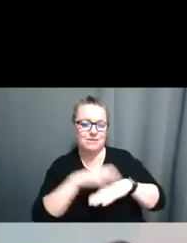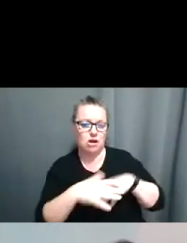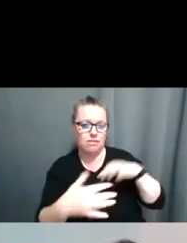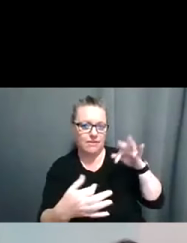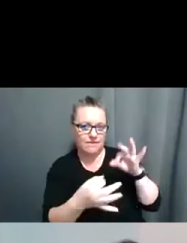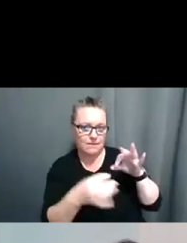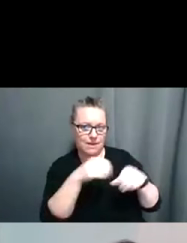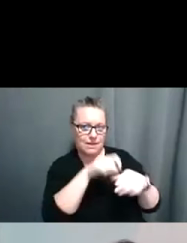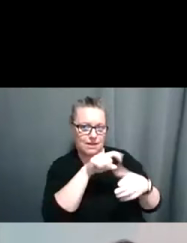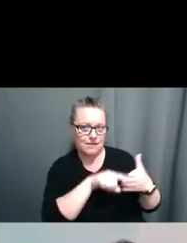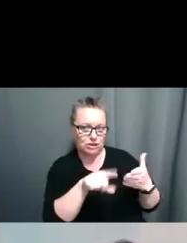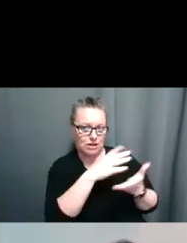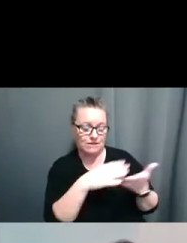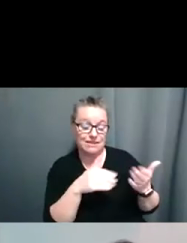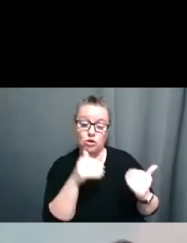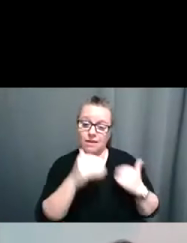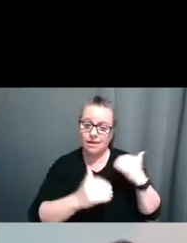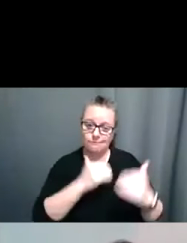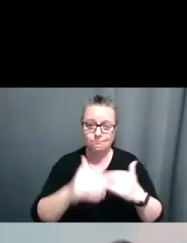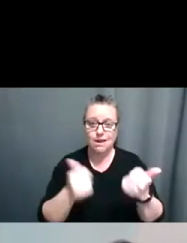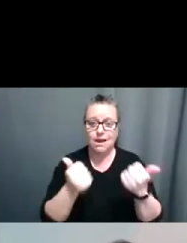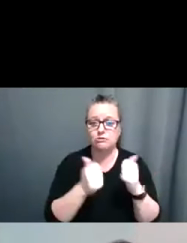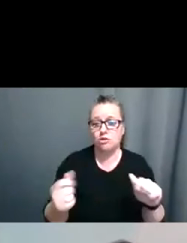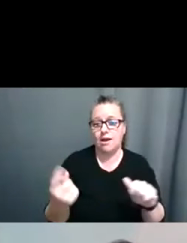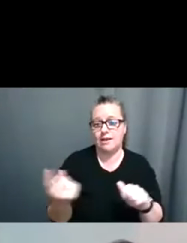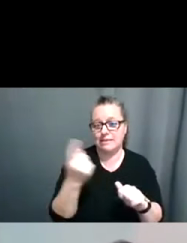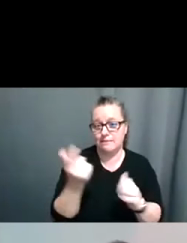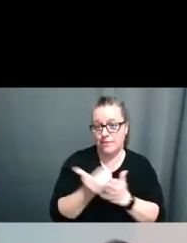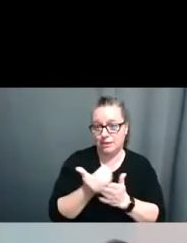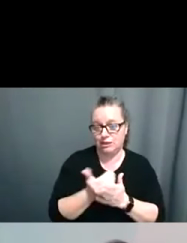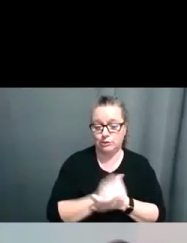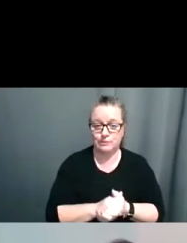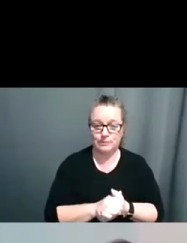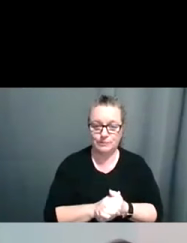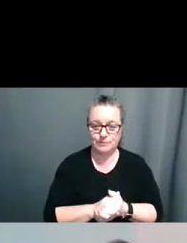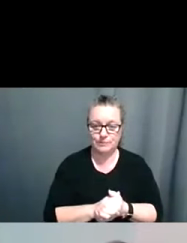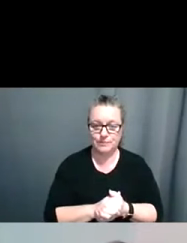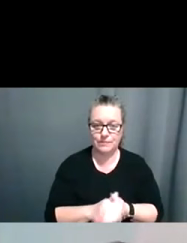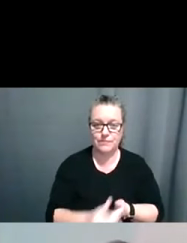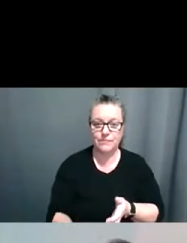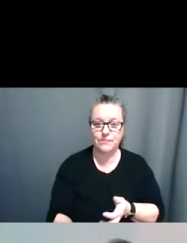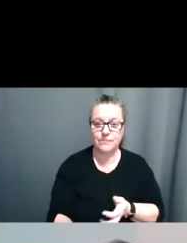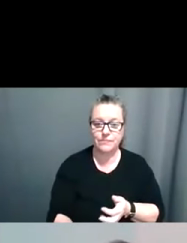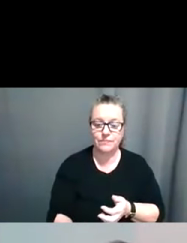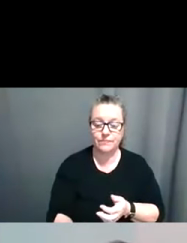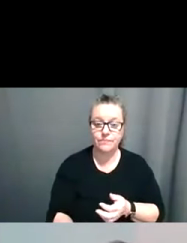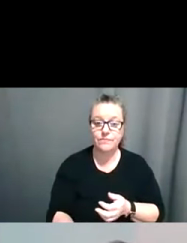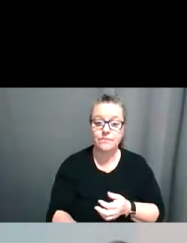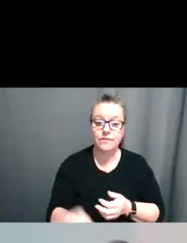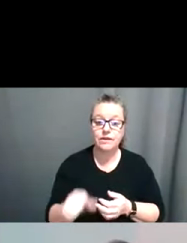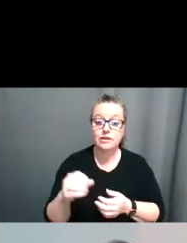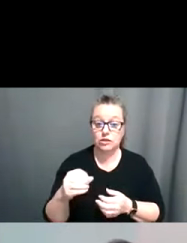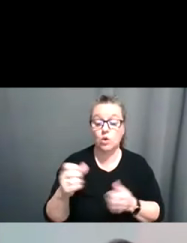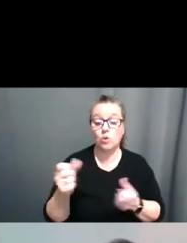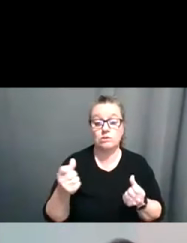check phase so that they can move forward and try something new. So it looks well- like we have quite a few people who